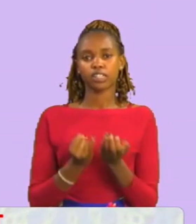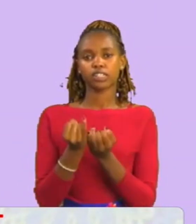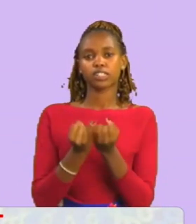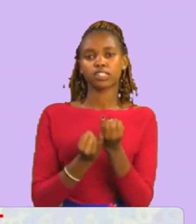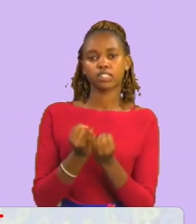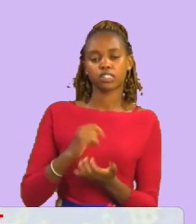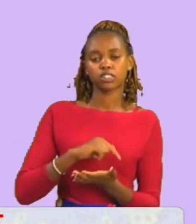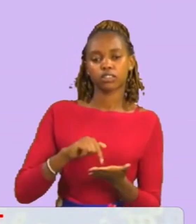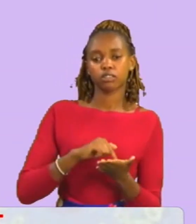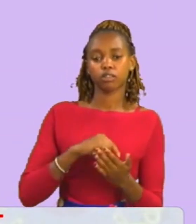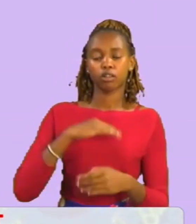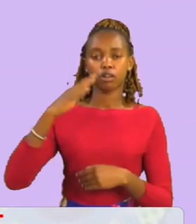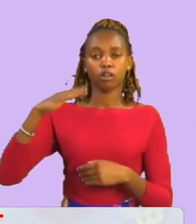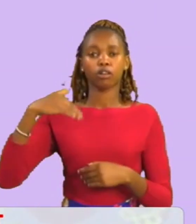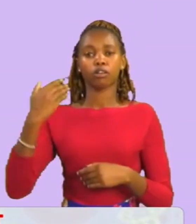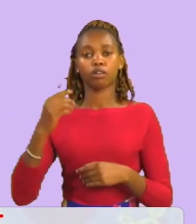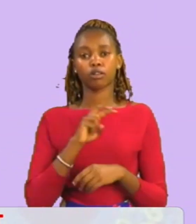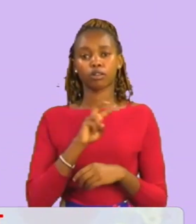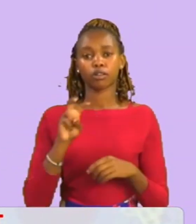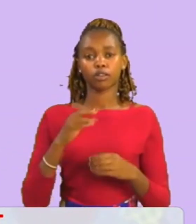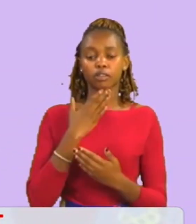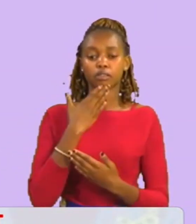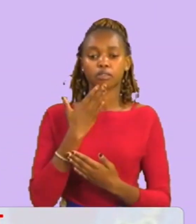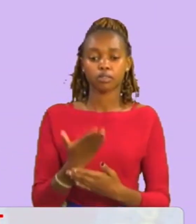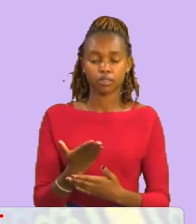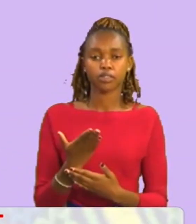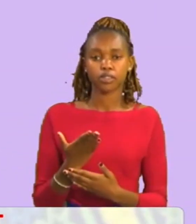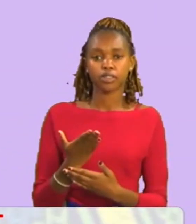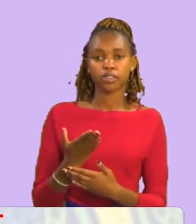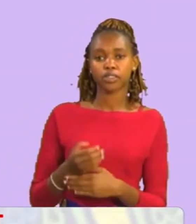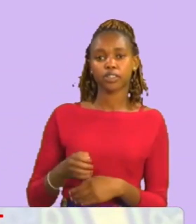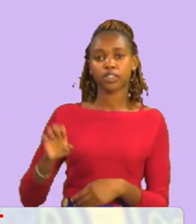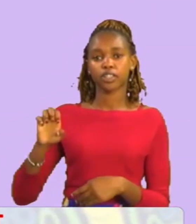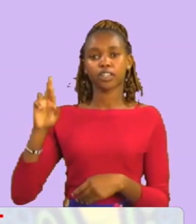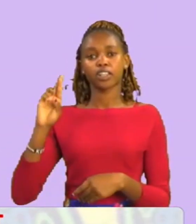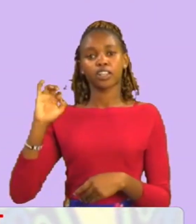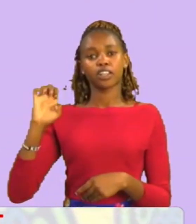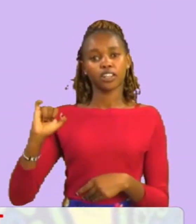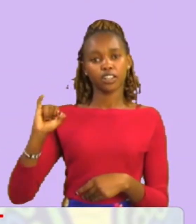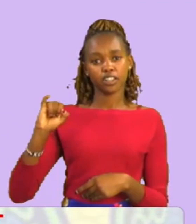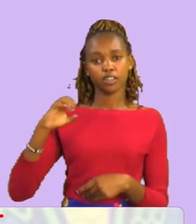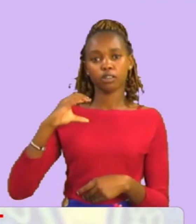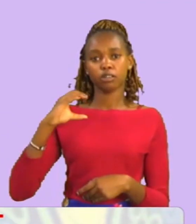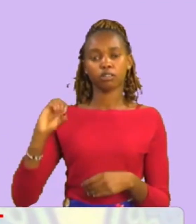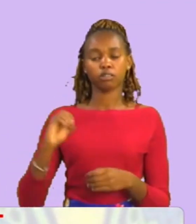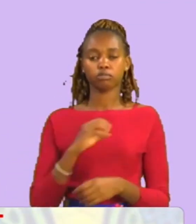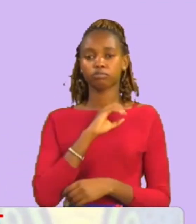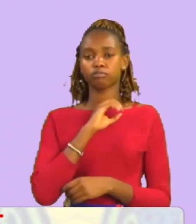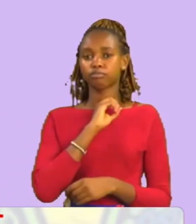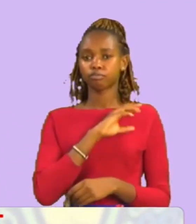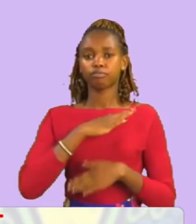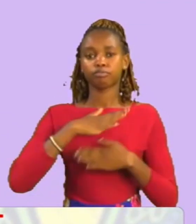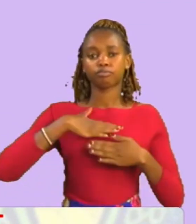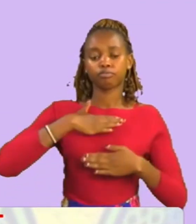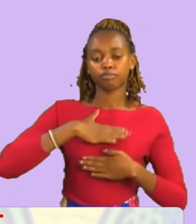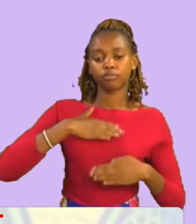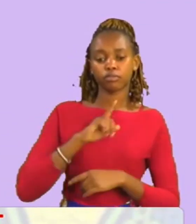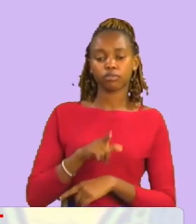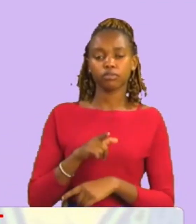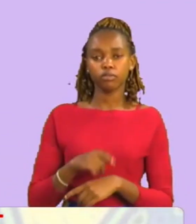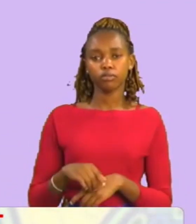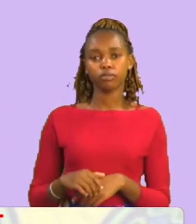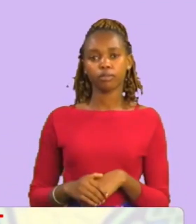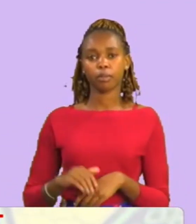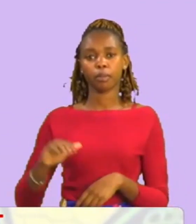you guys for always watching. Wamepena our names hapo akina Rico, akina John Tenyi, what a big shout out to you guys and thank you for joining us. Tuko na